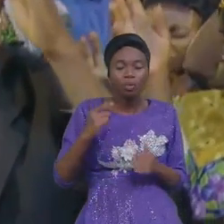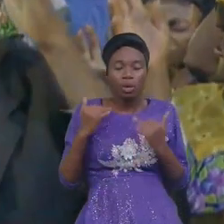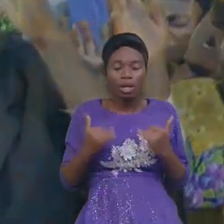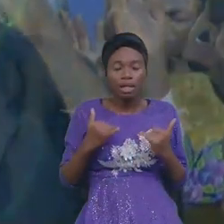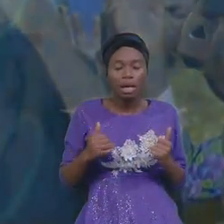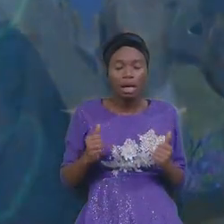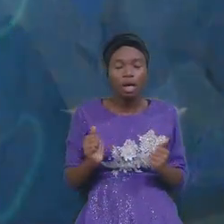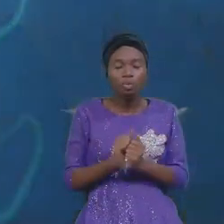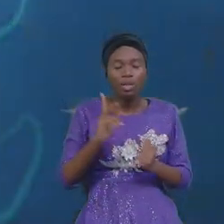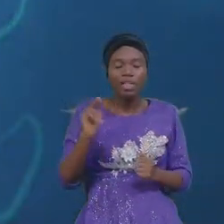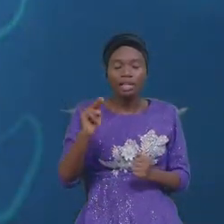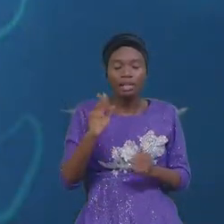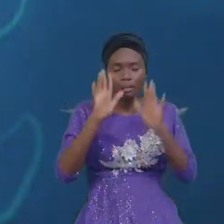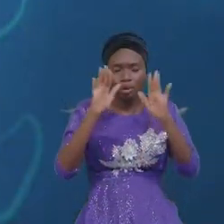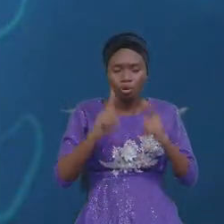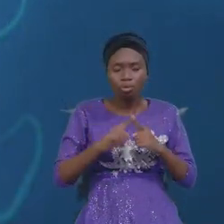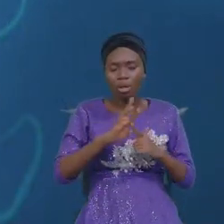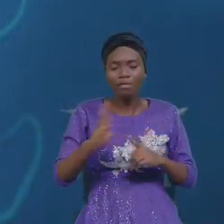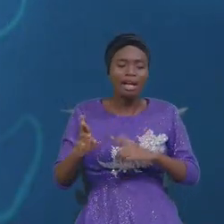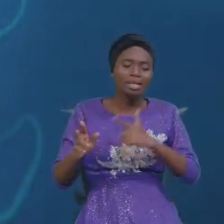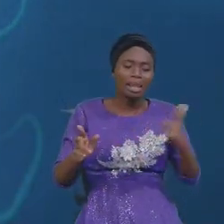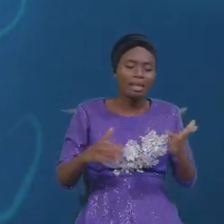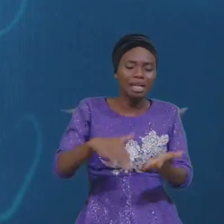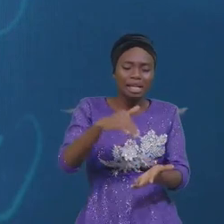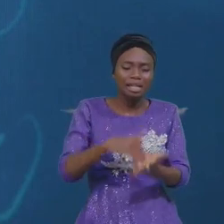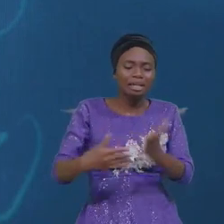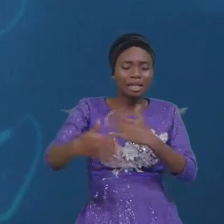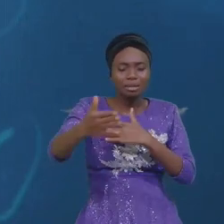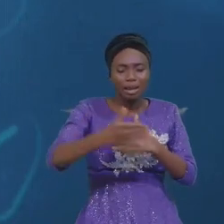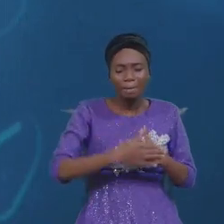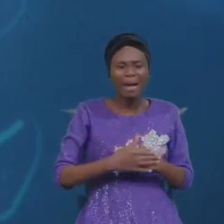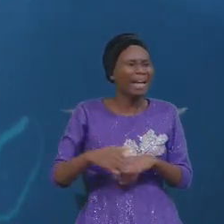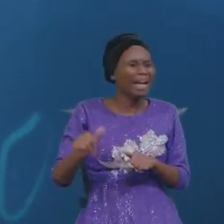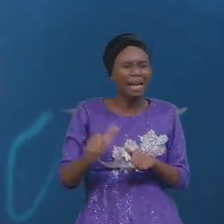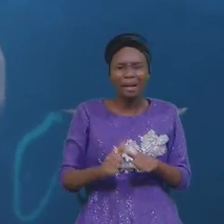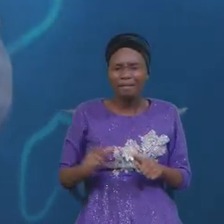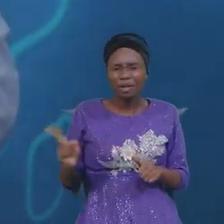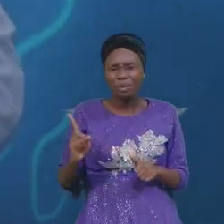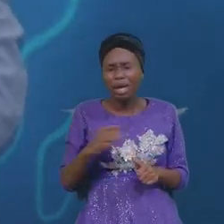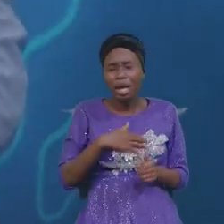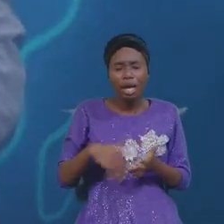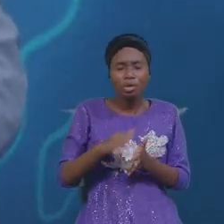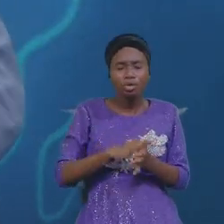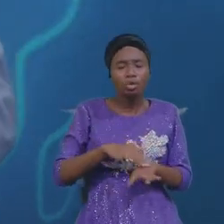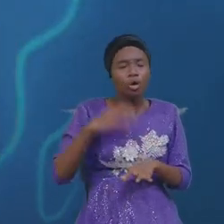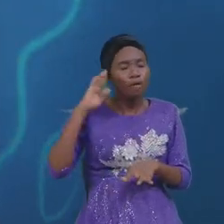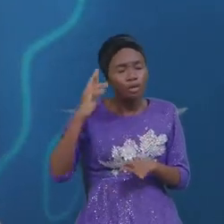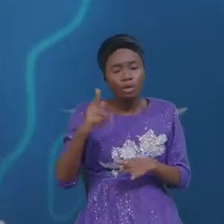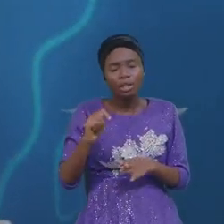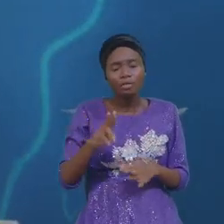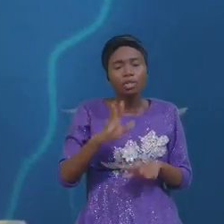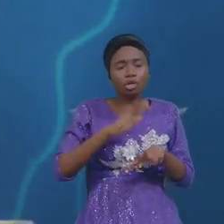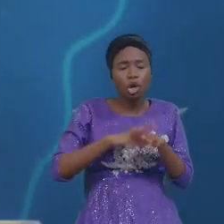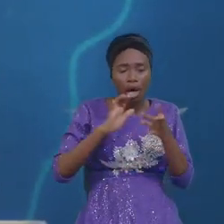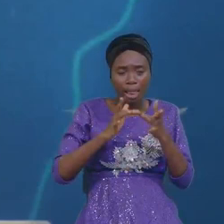needed miracle, to the right, to the left, to the center, to the back, everywhere, and those on radio, television, online, I